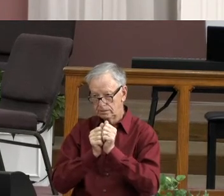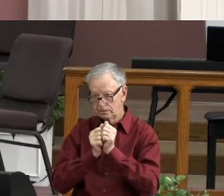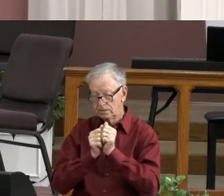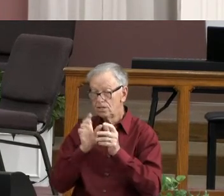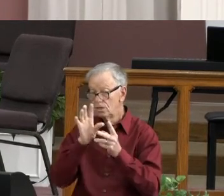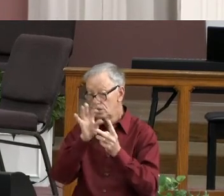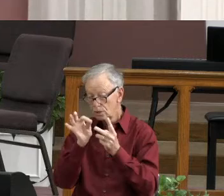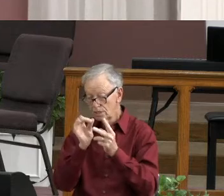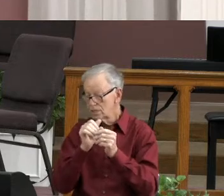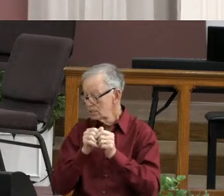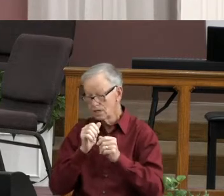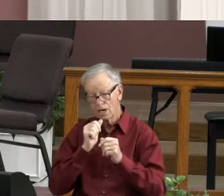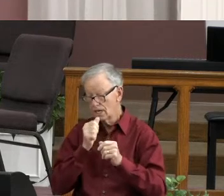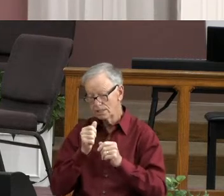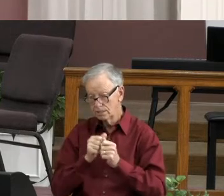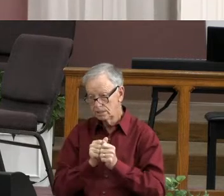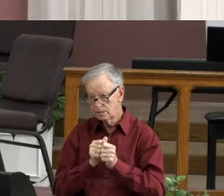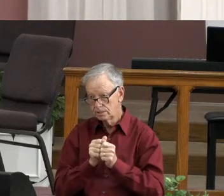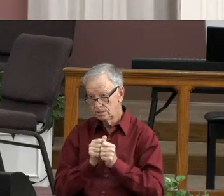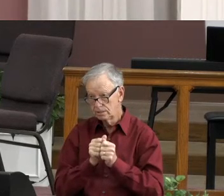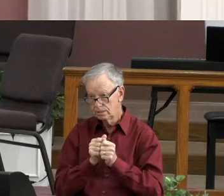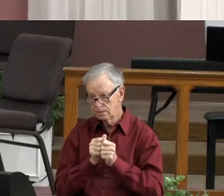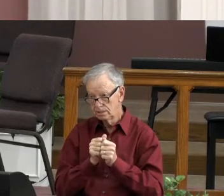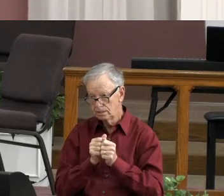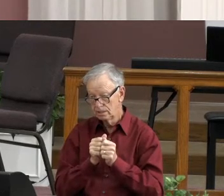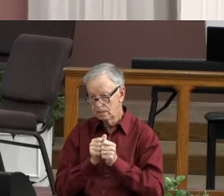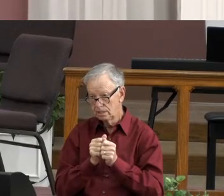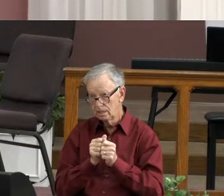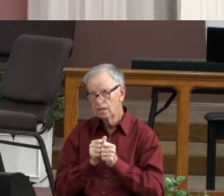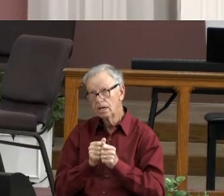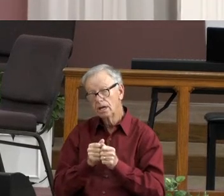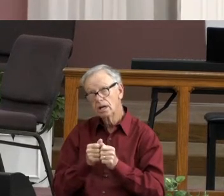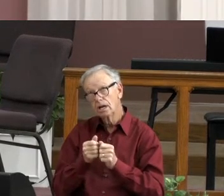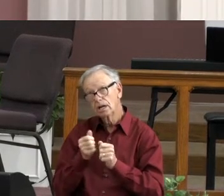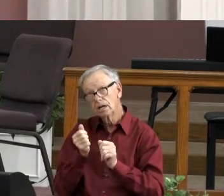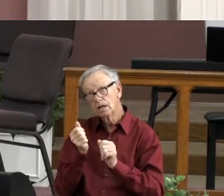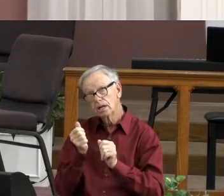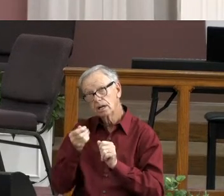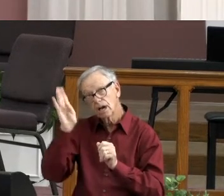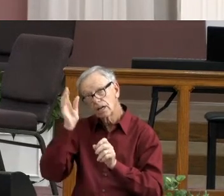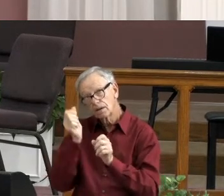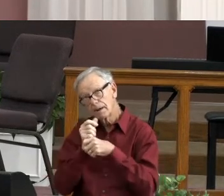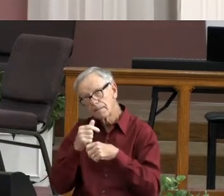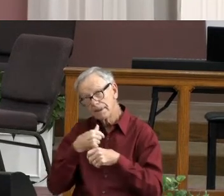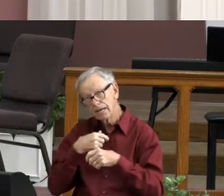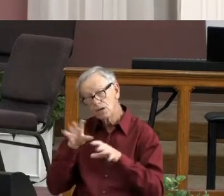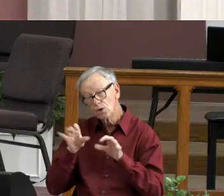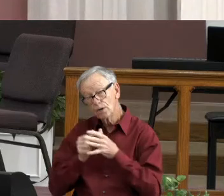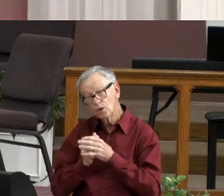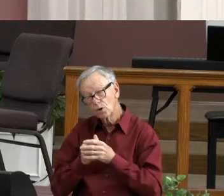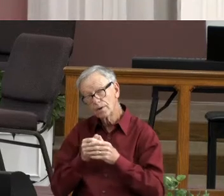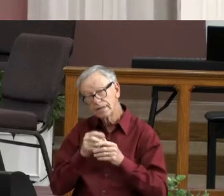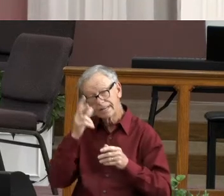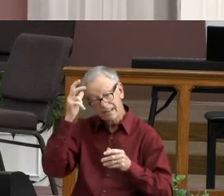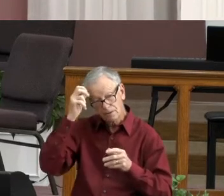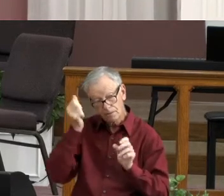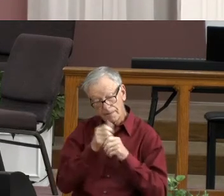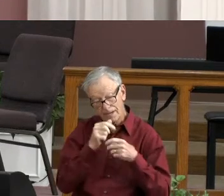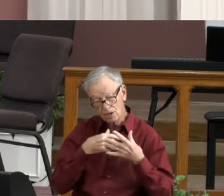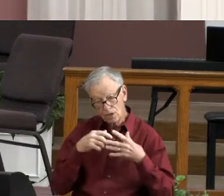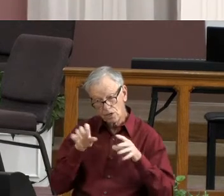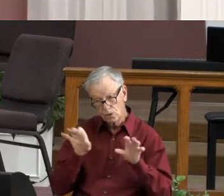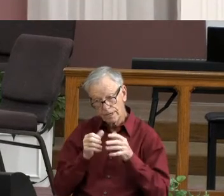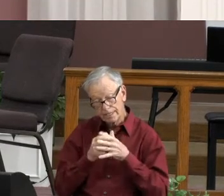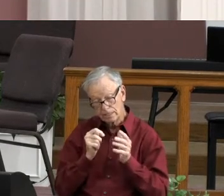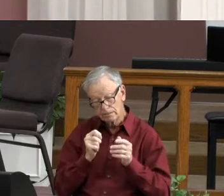The choice is not, is God going to make me do it or is the devil going to make me do it? The choice is, what are you going